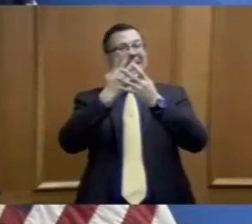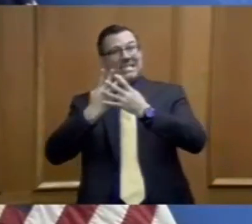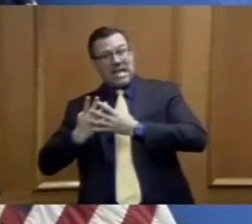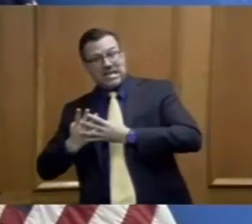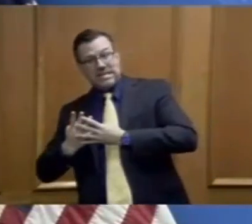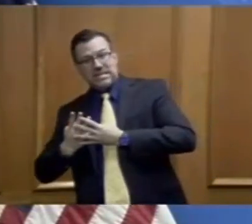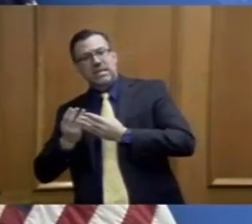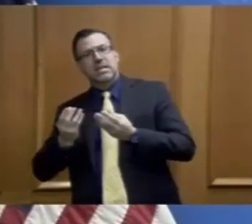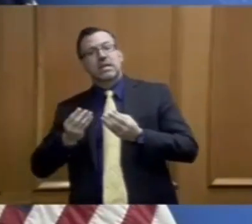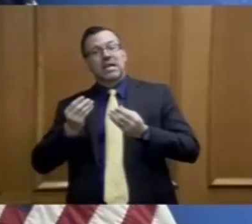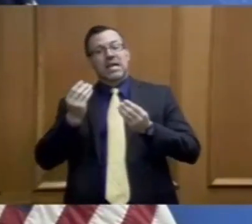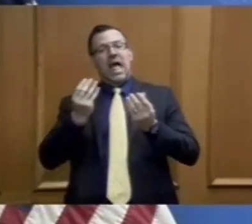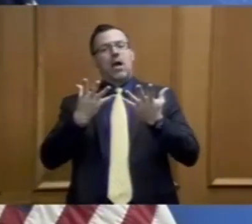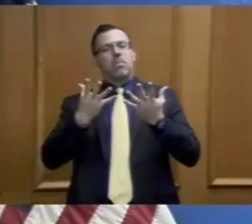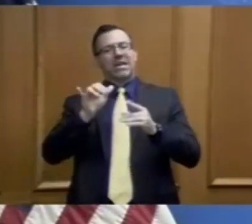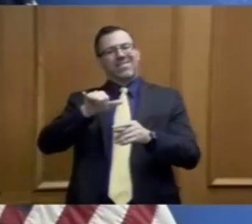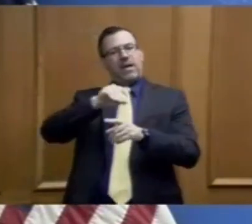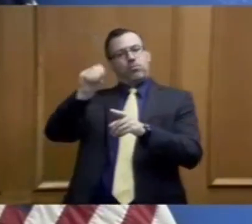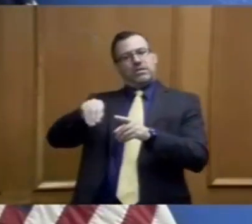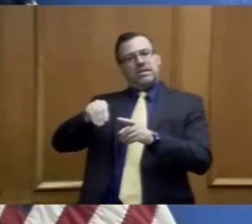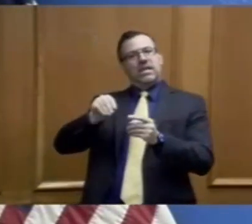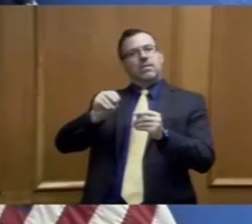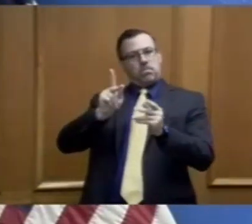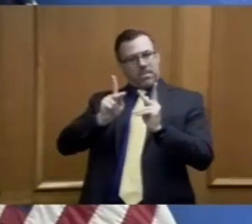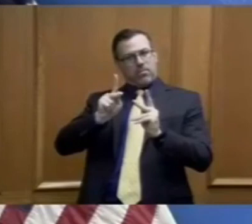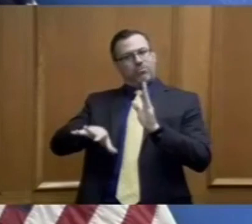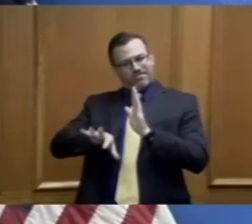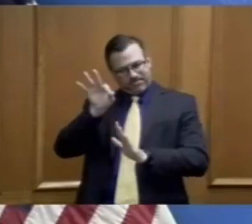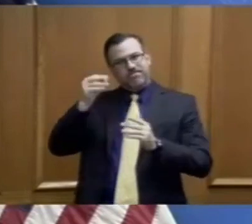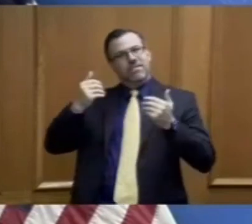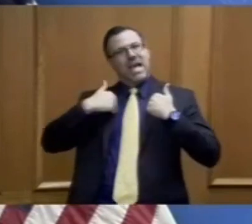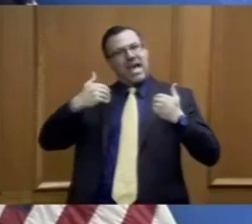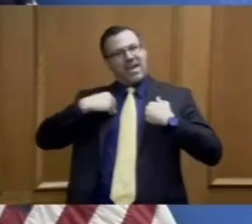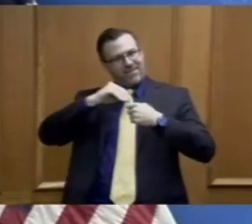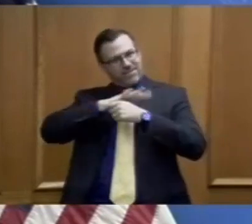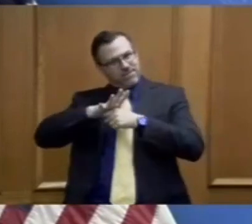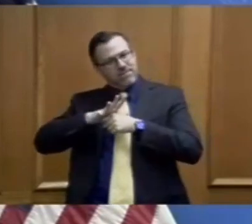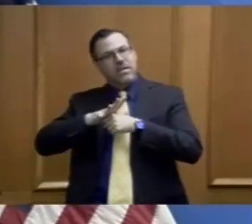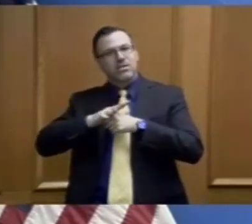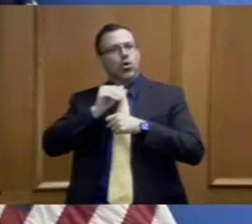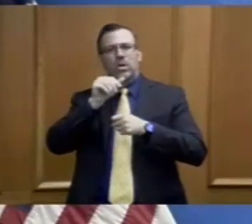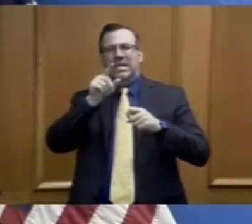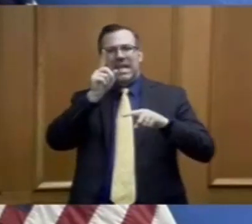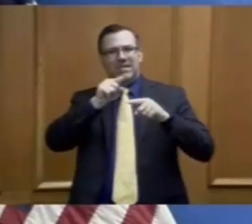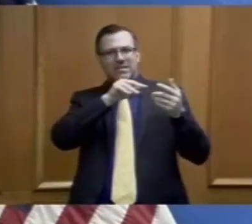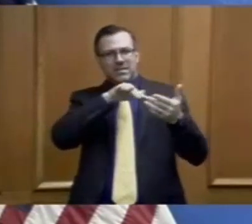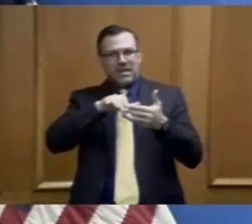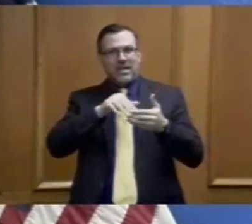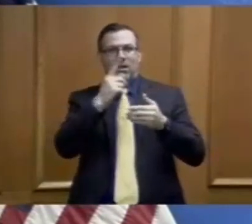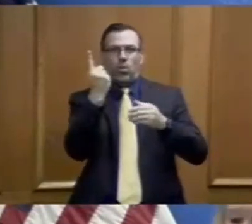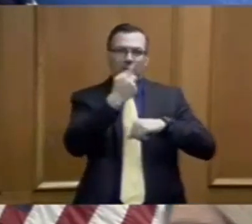So lots of different metrics to look at, again, not just one and not just one day.